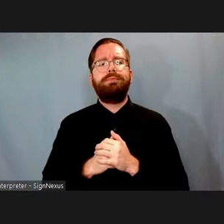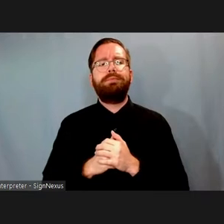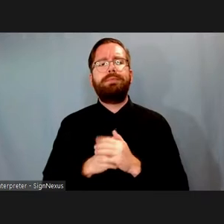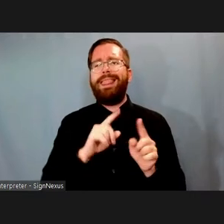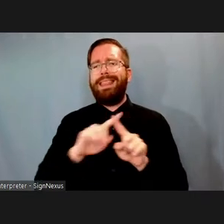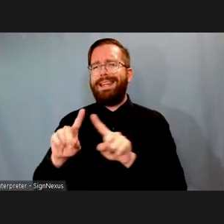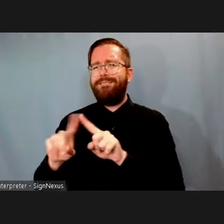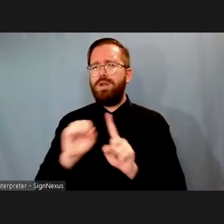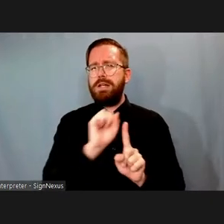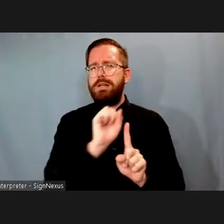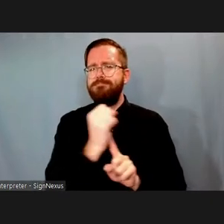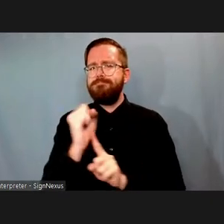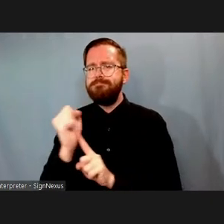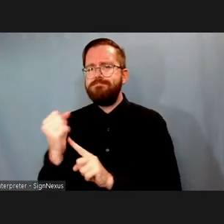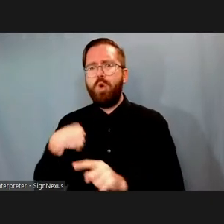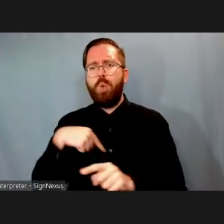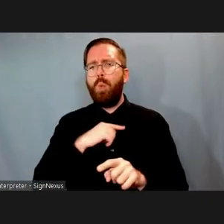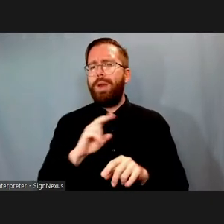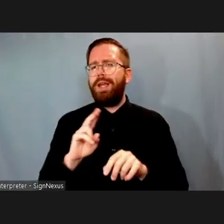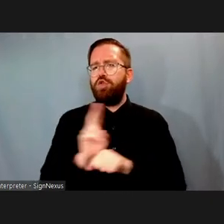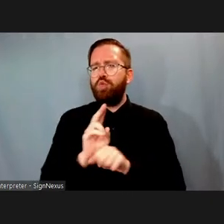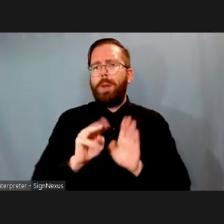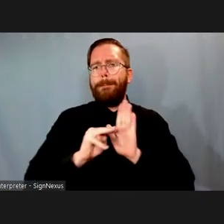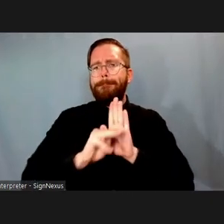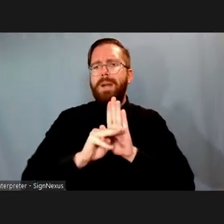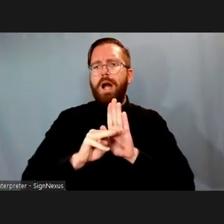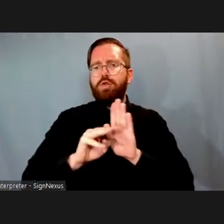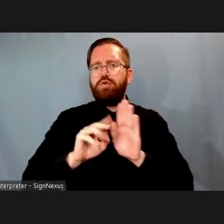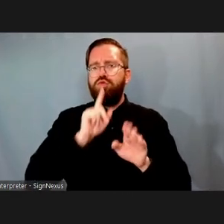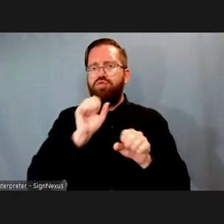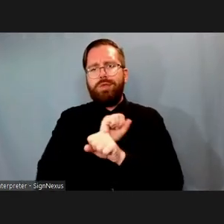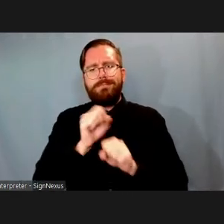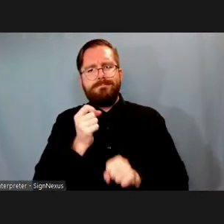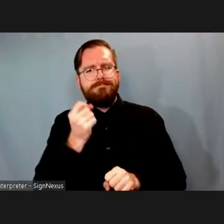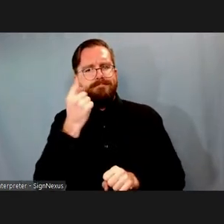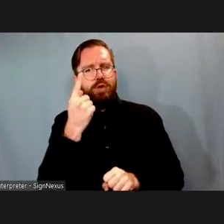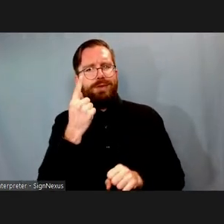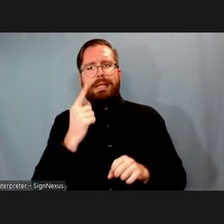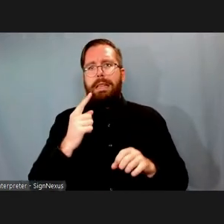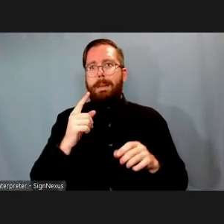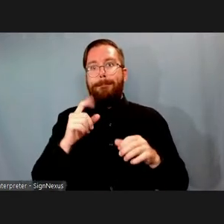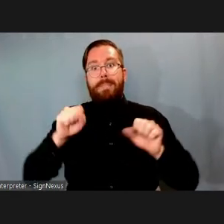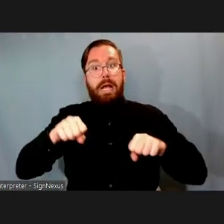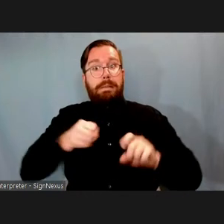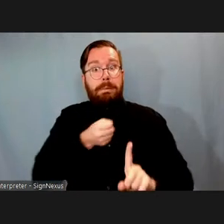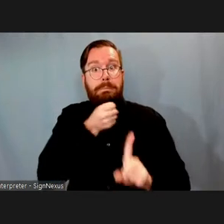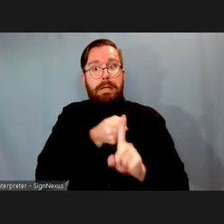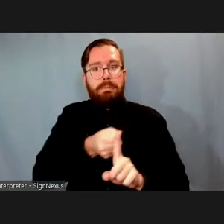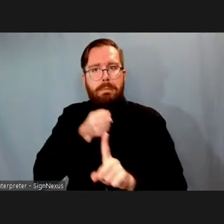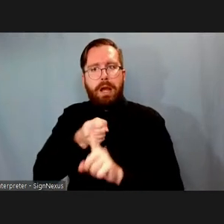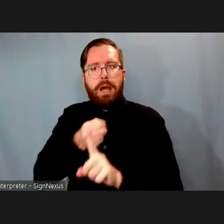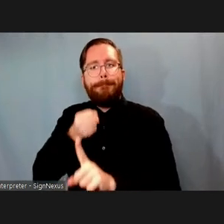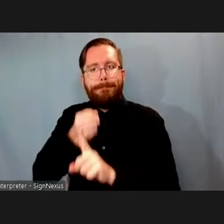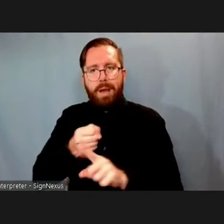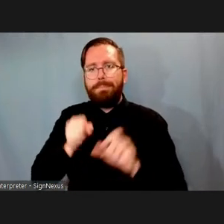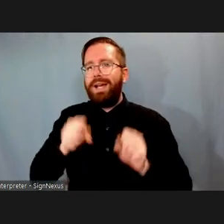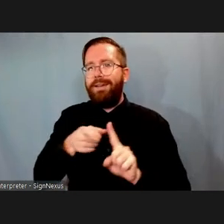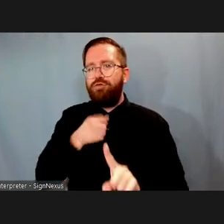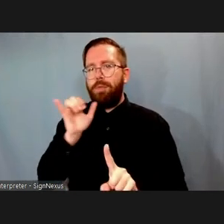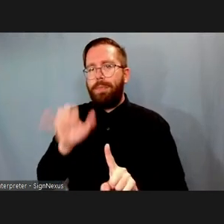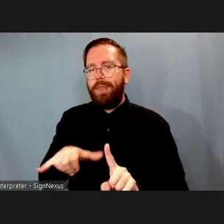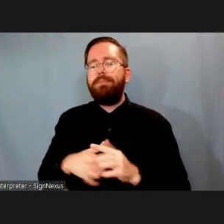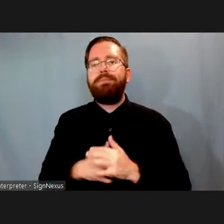helped us to understand the full range of effects of the central business district tolling alternative since the decision on the actual tolling